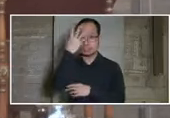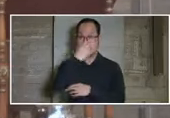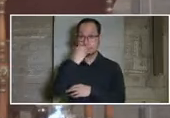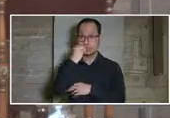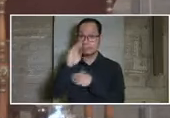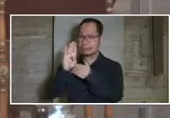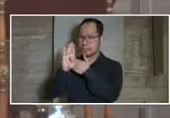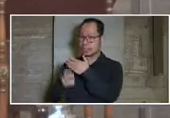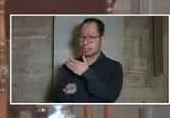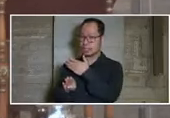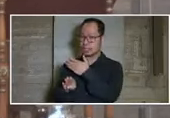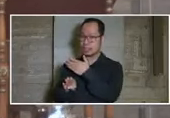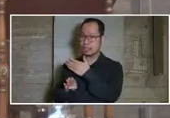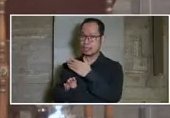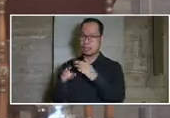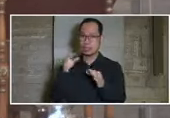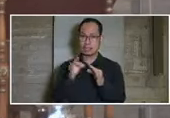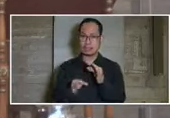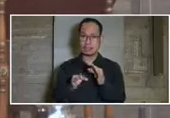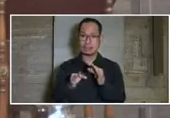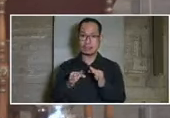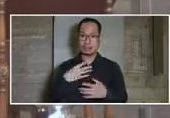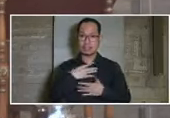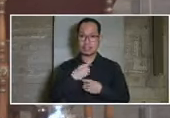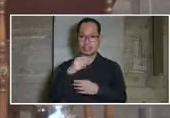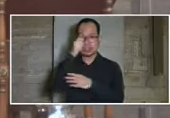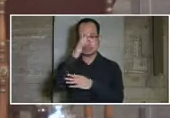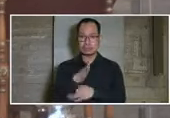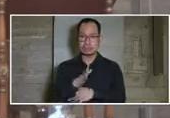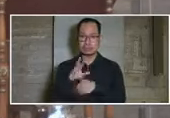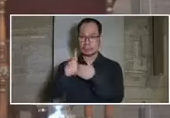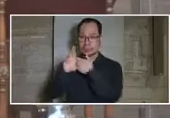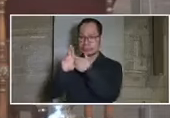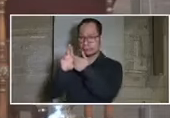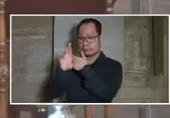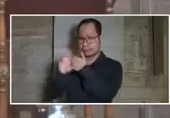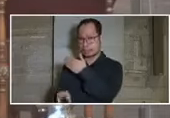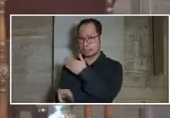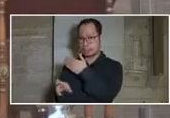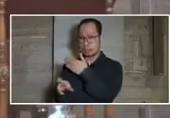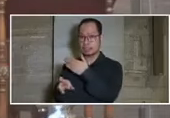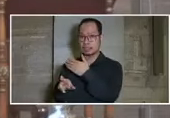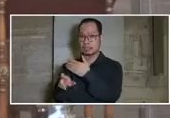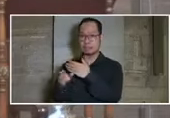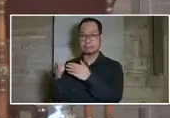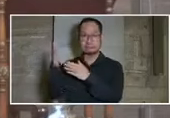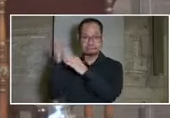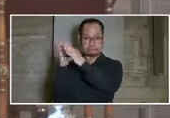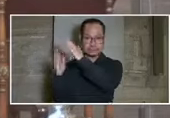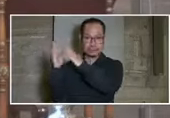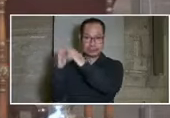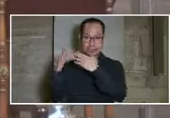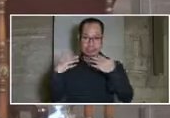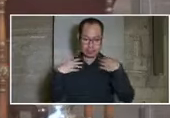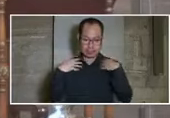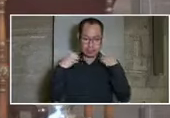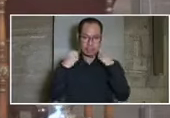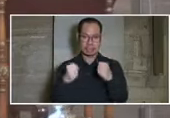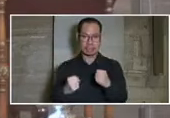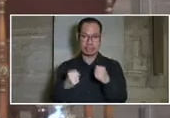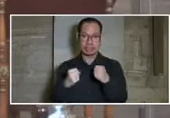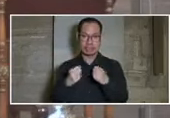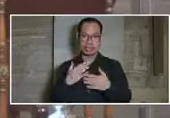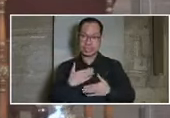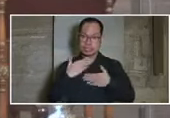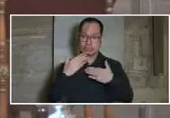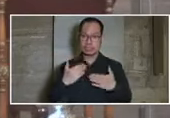back, kung nais ng Diyos na maibalik muli sa atin yung dating lakas, yung dating